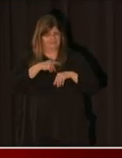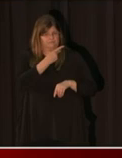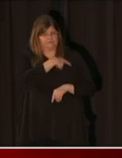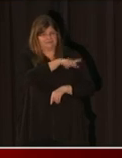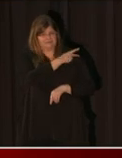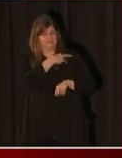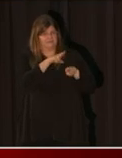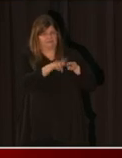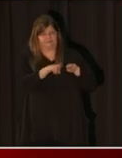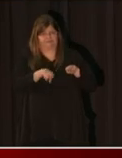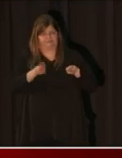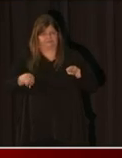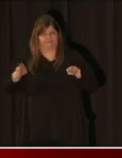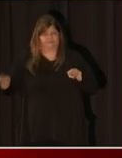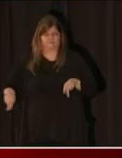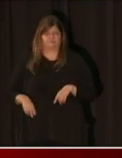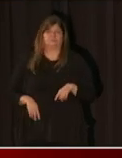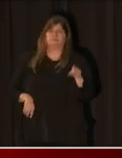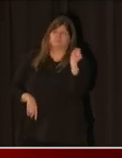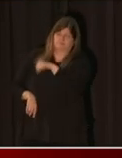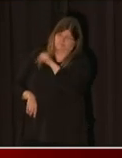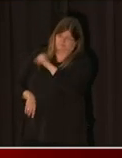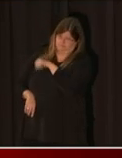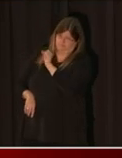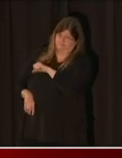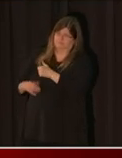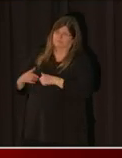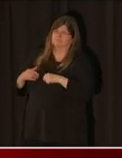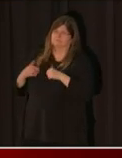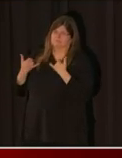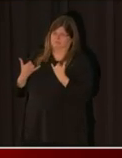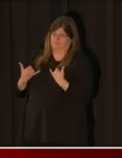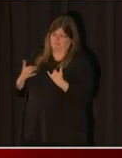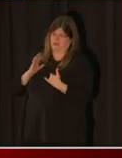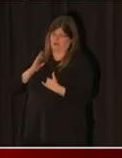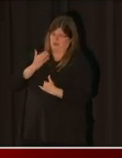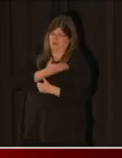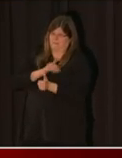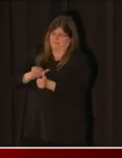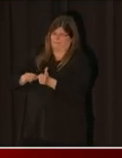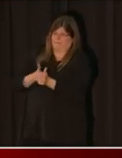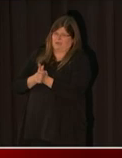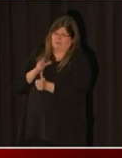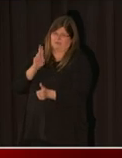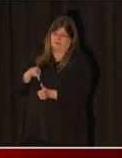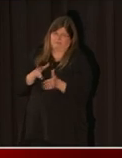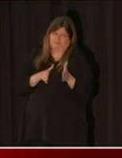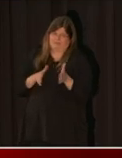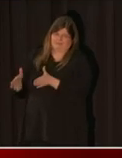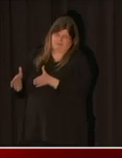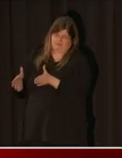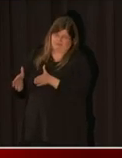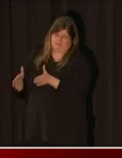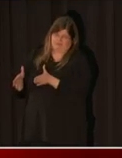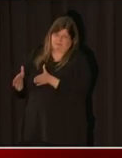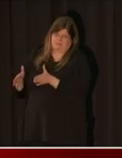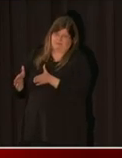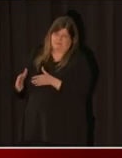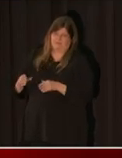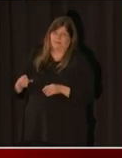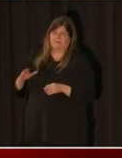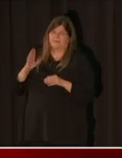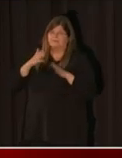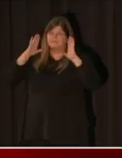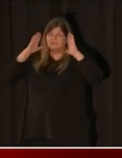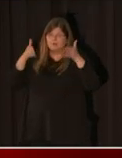couple of days ago, that's like our insurance policy. Our focus and the point of our surge